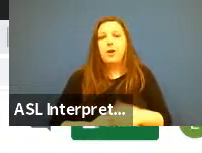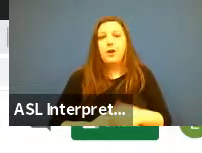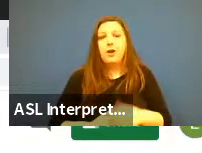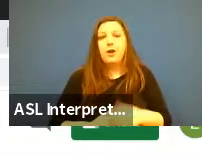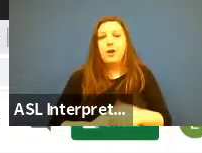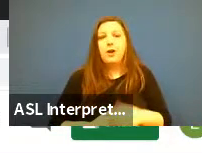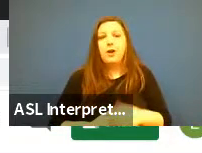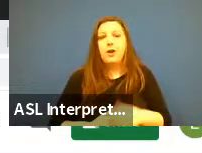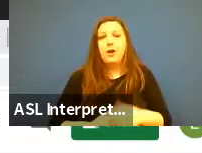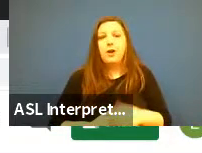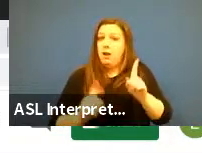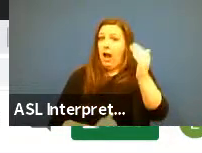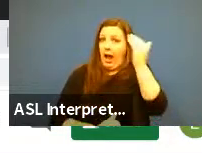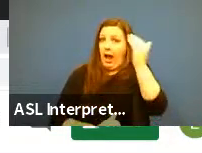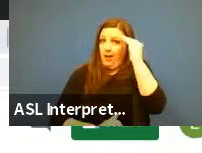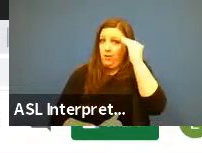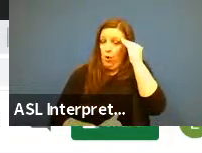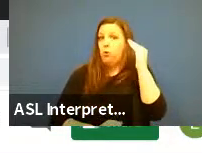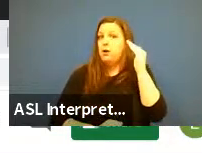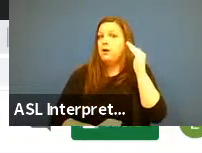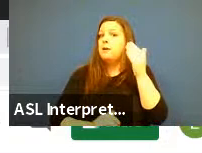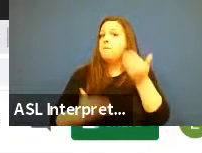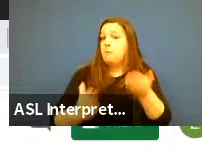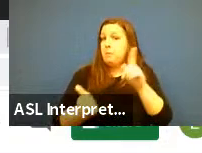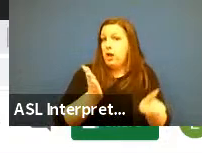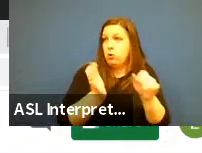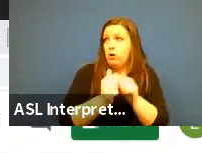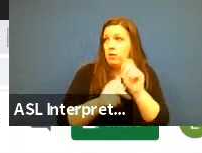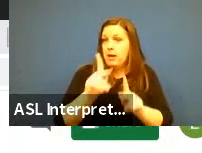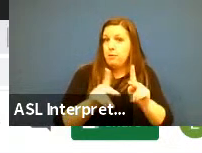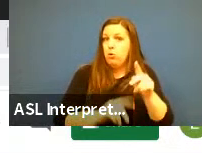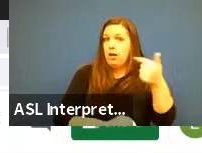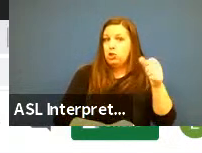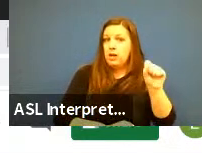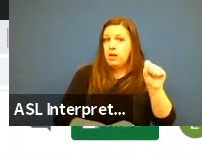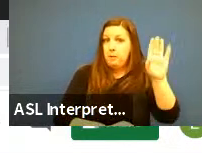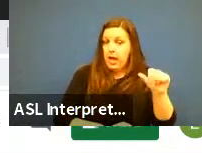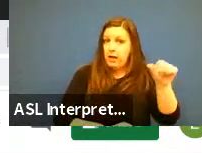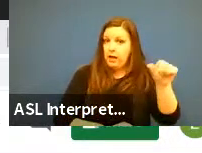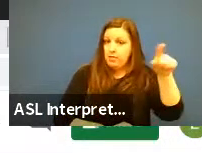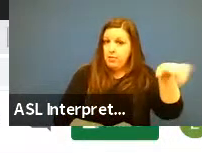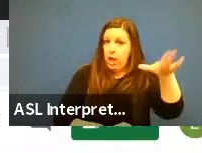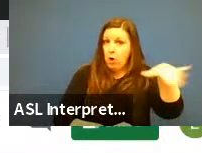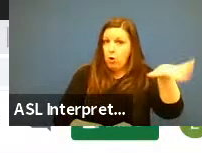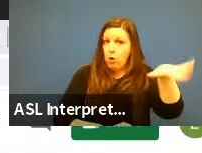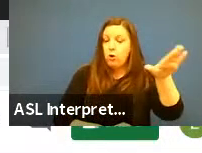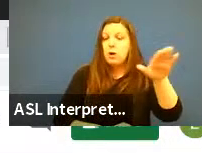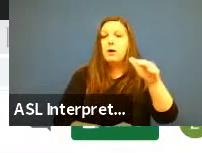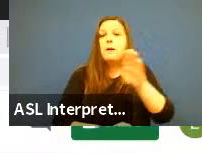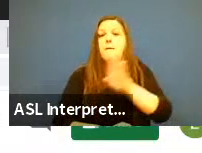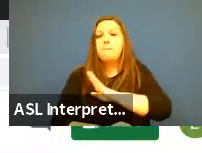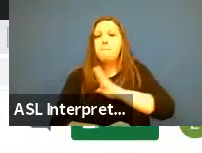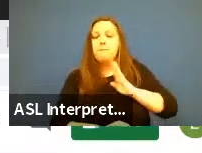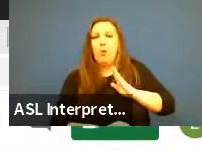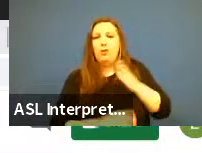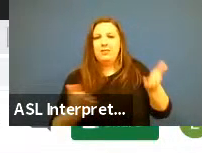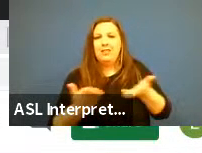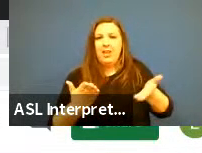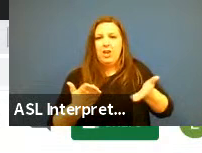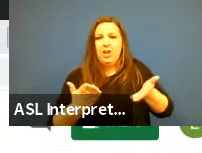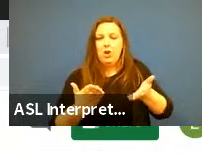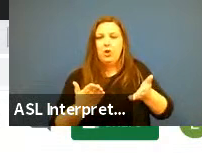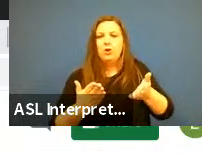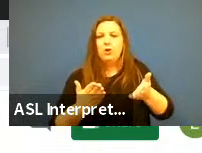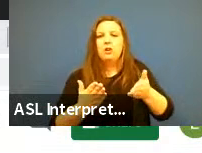with some people at GSBA. Boards around this state, they are